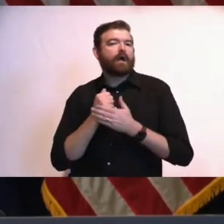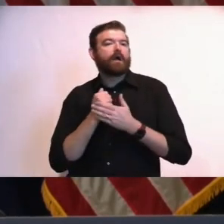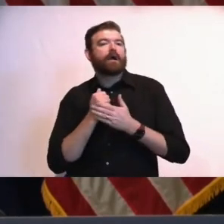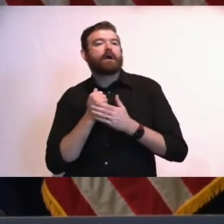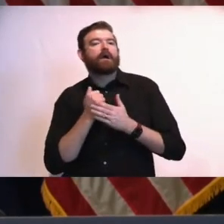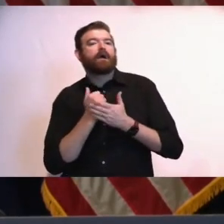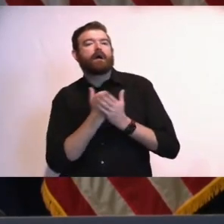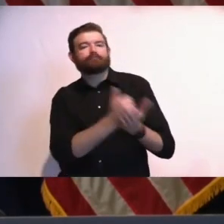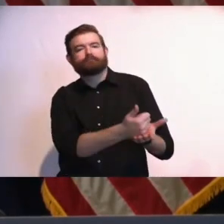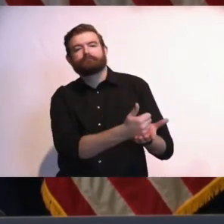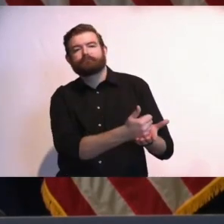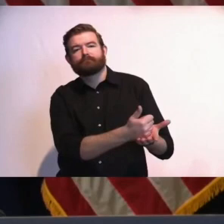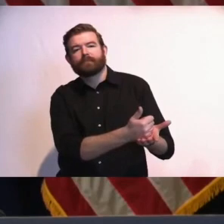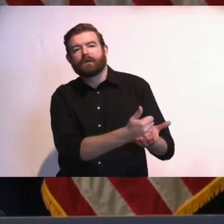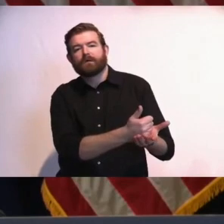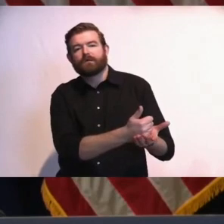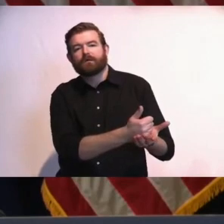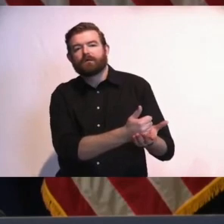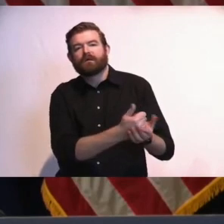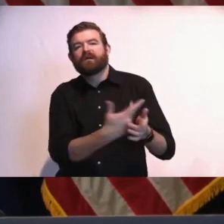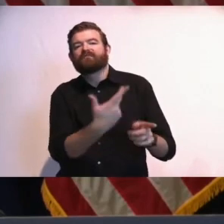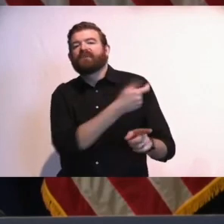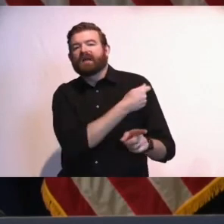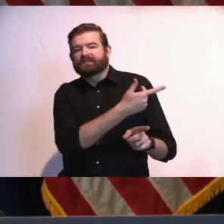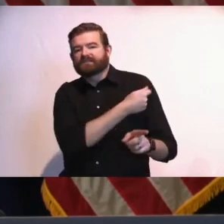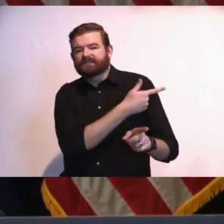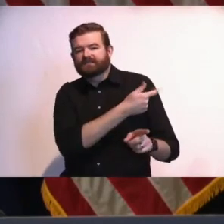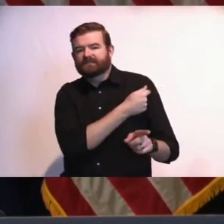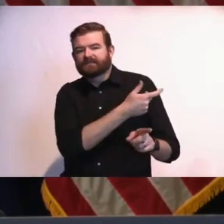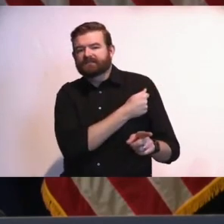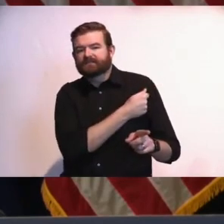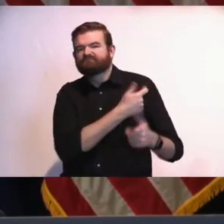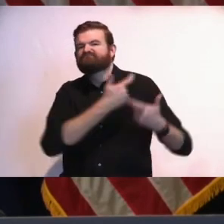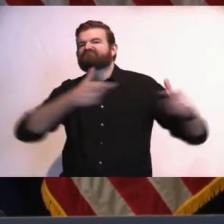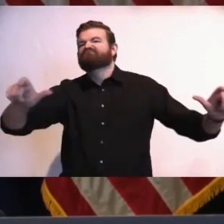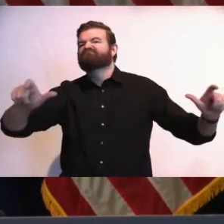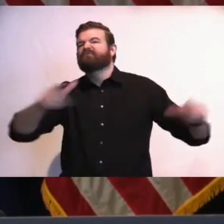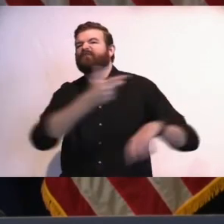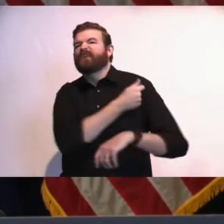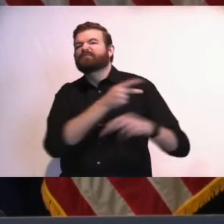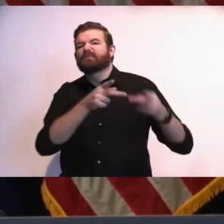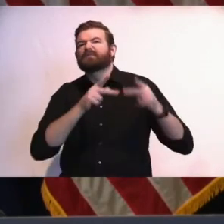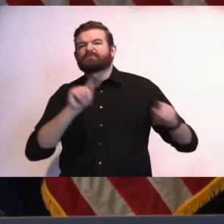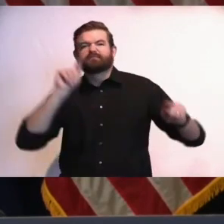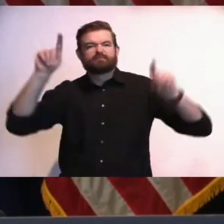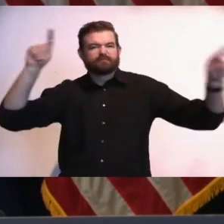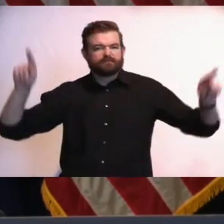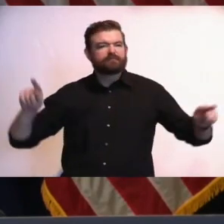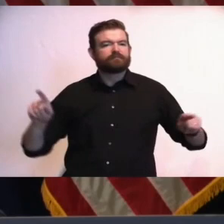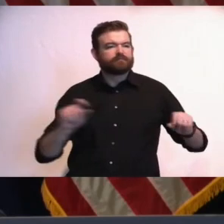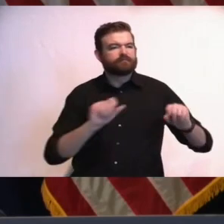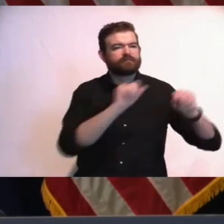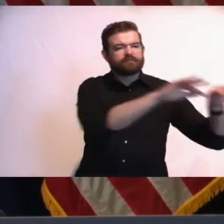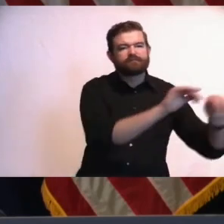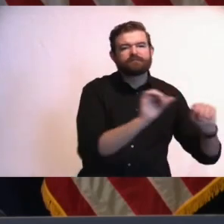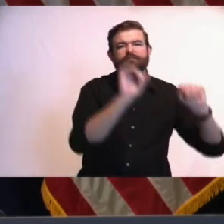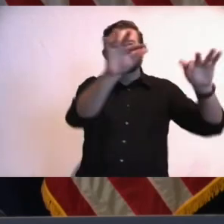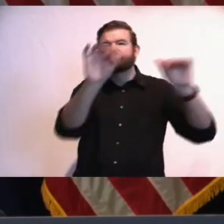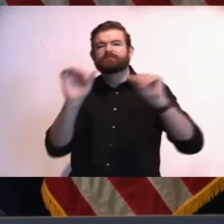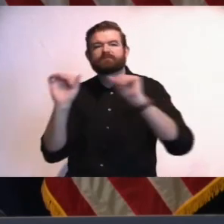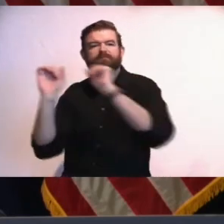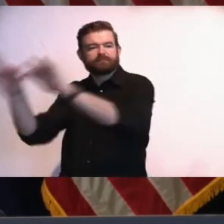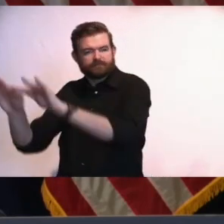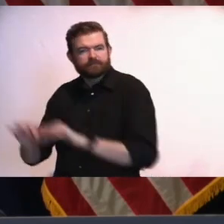mega sites in Burlington, Somerset, and they're also building one out up in Passaic and in Bergen. So National Guard,